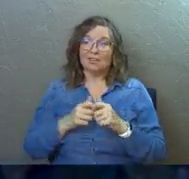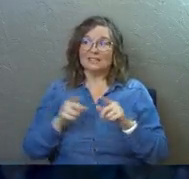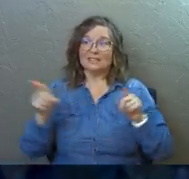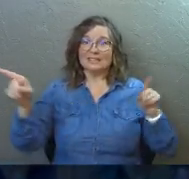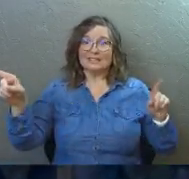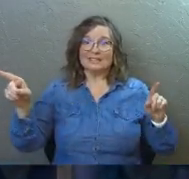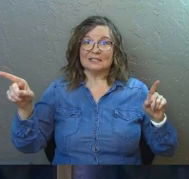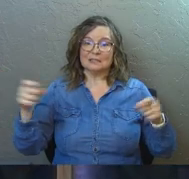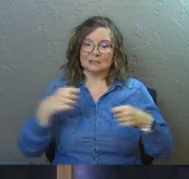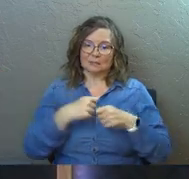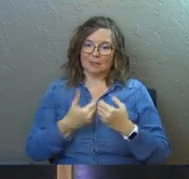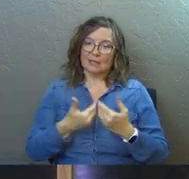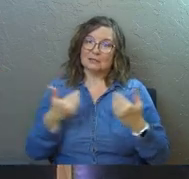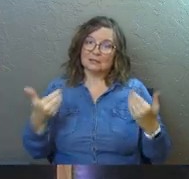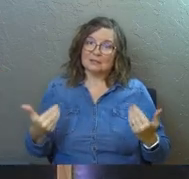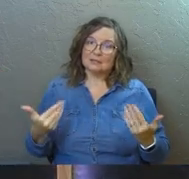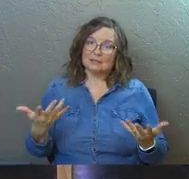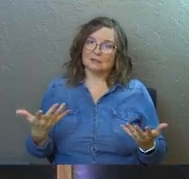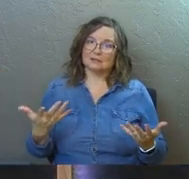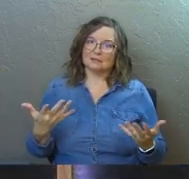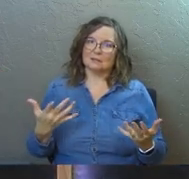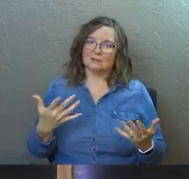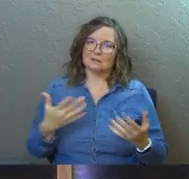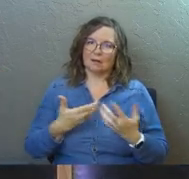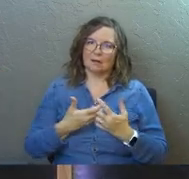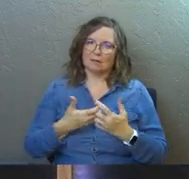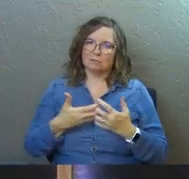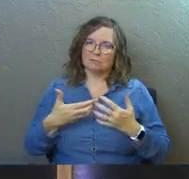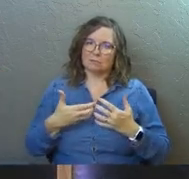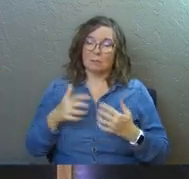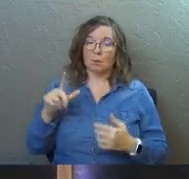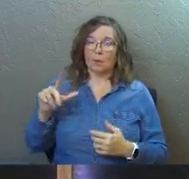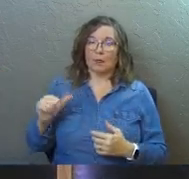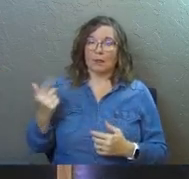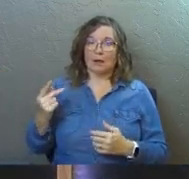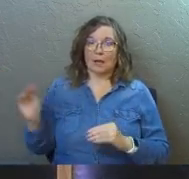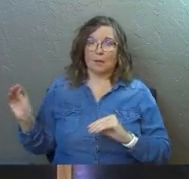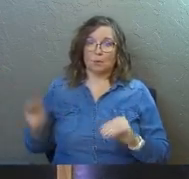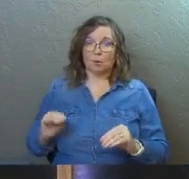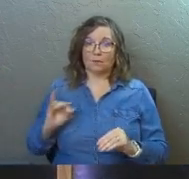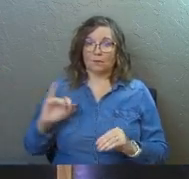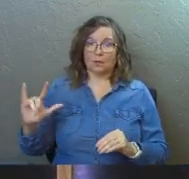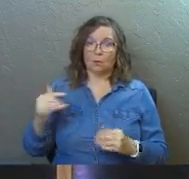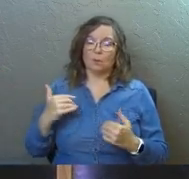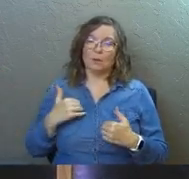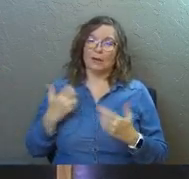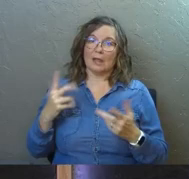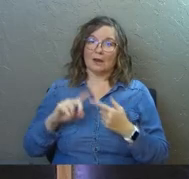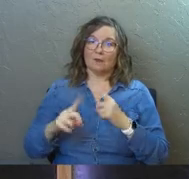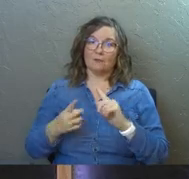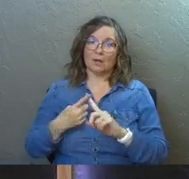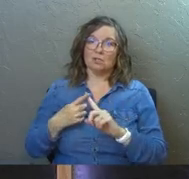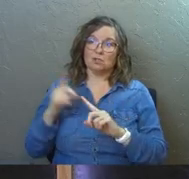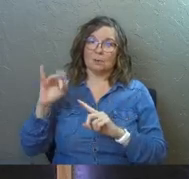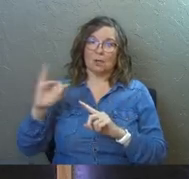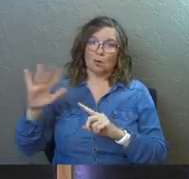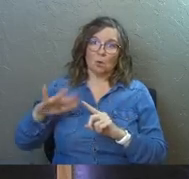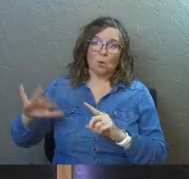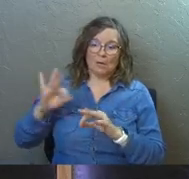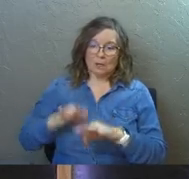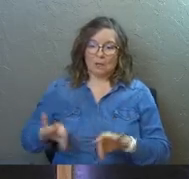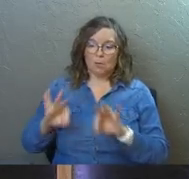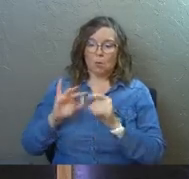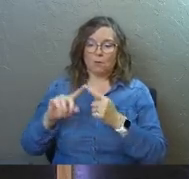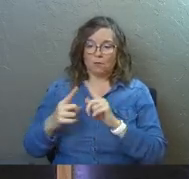distance. It's really what I'm trying to say. And when Linda and I moved from Illinois, we had a whole lot of friendships there and